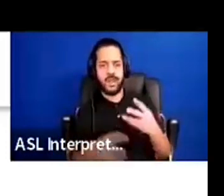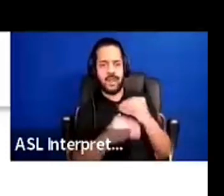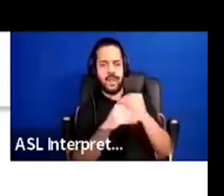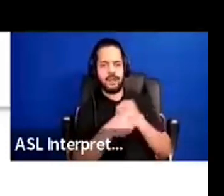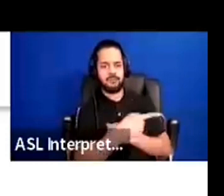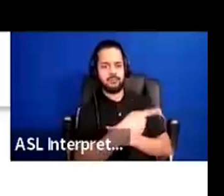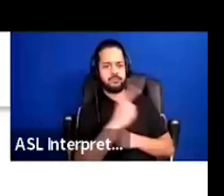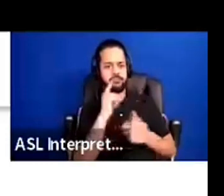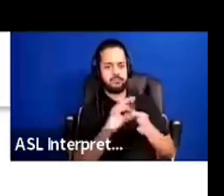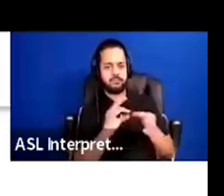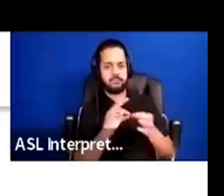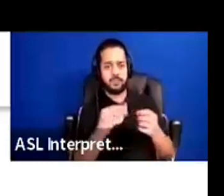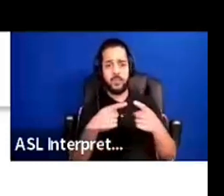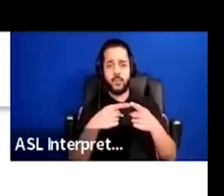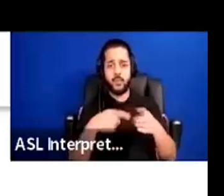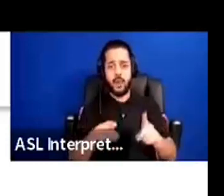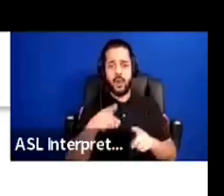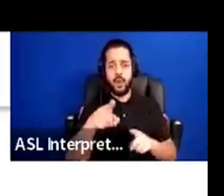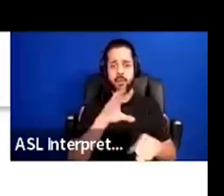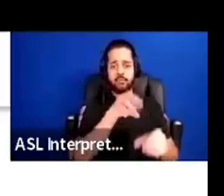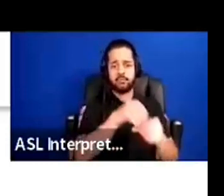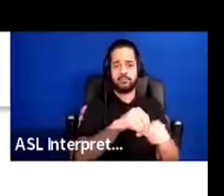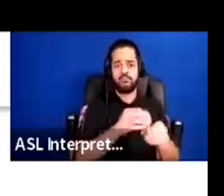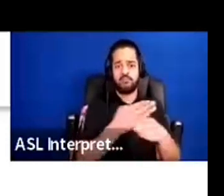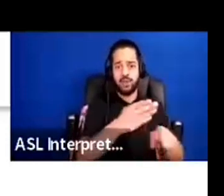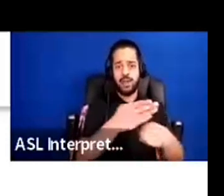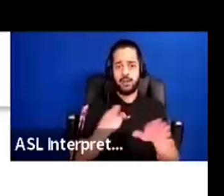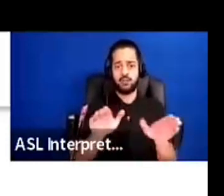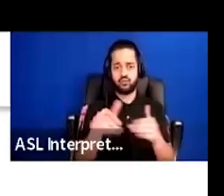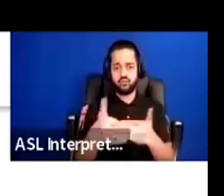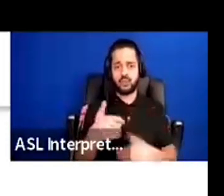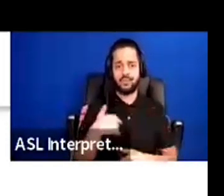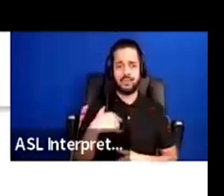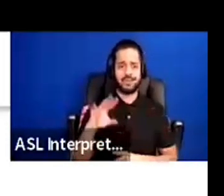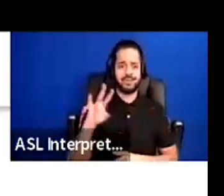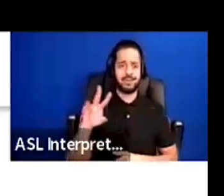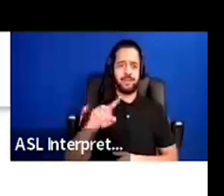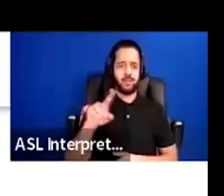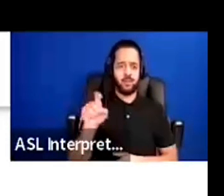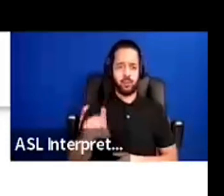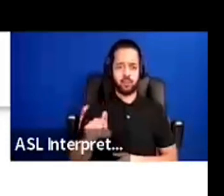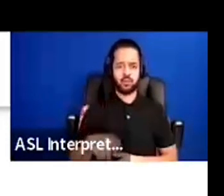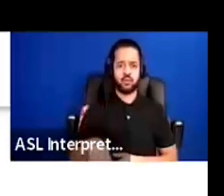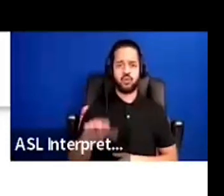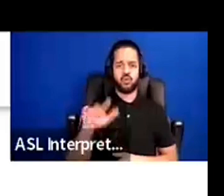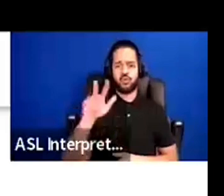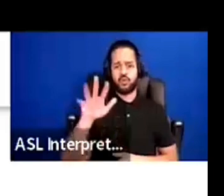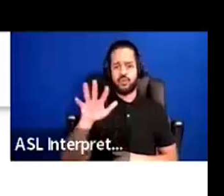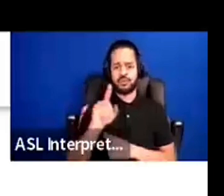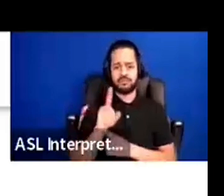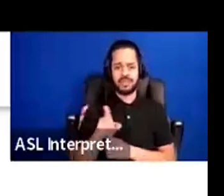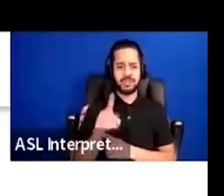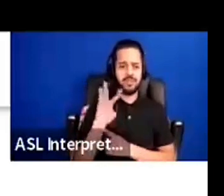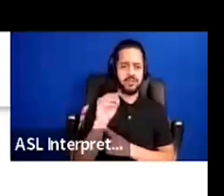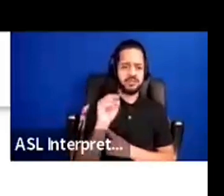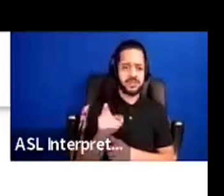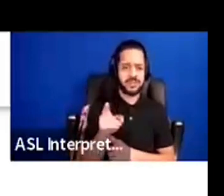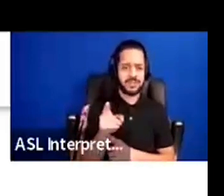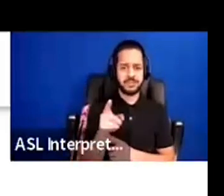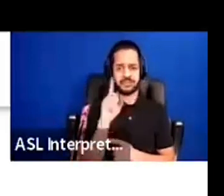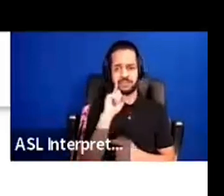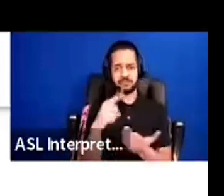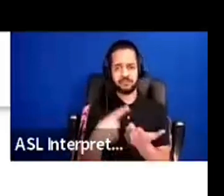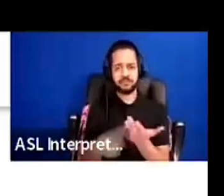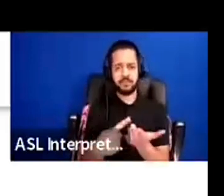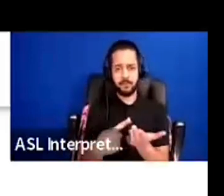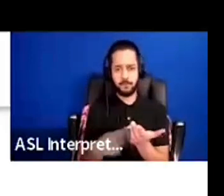you go into these breakout sessions, recognize there are 7 questions. We have 35, 40 minutes to talk. We